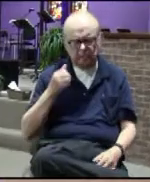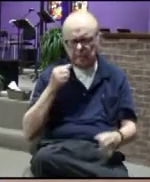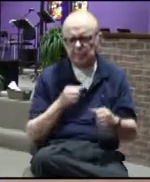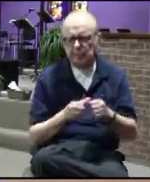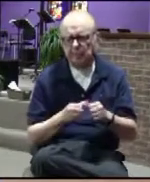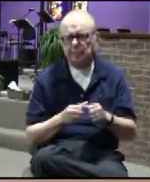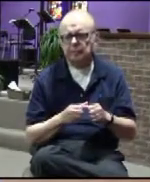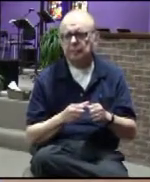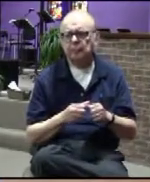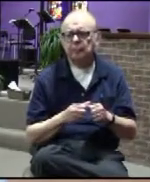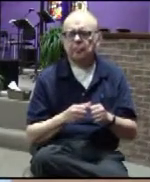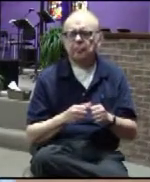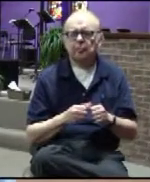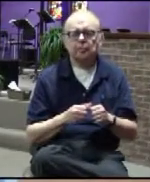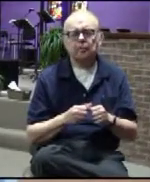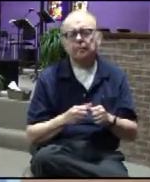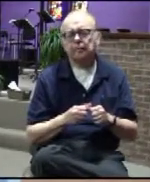remember